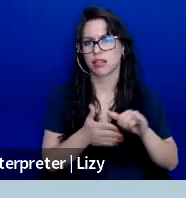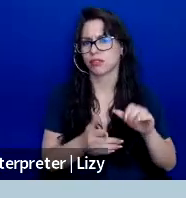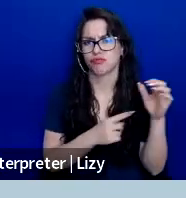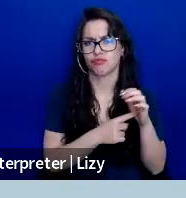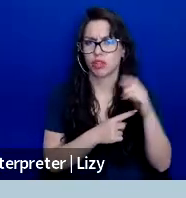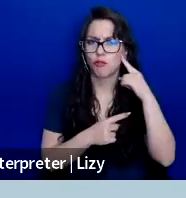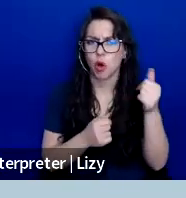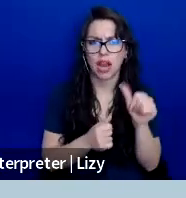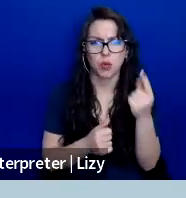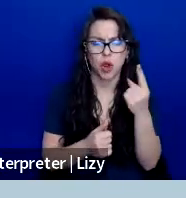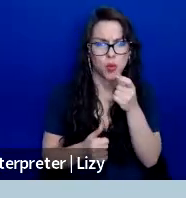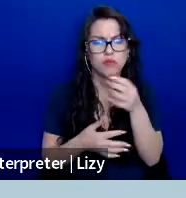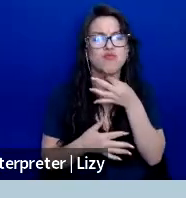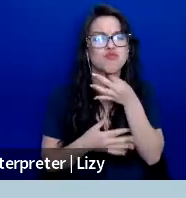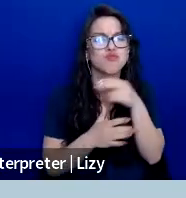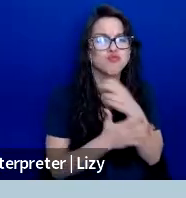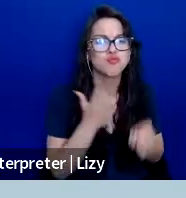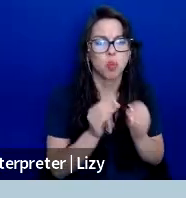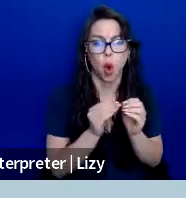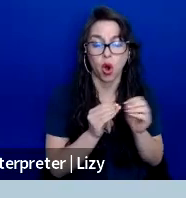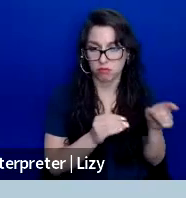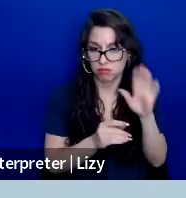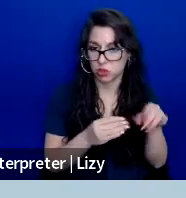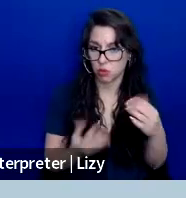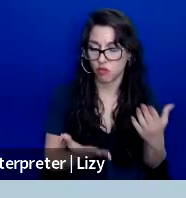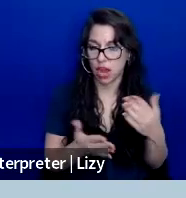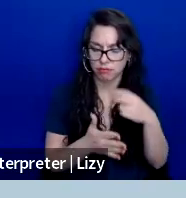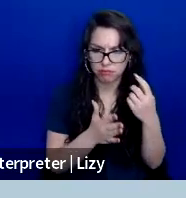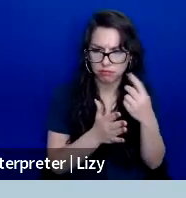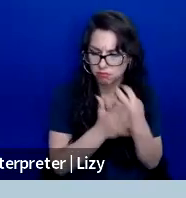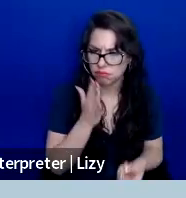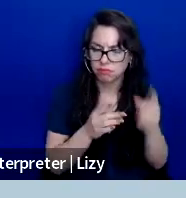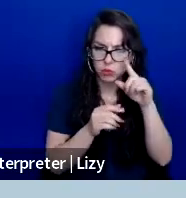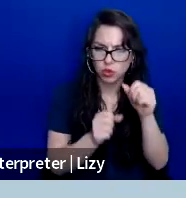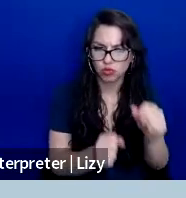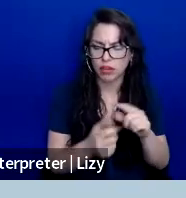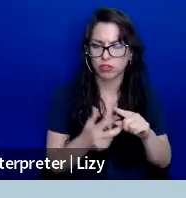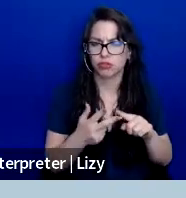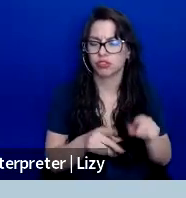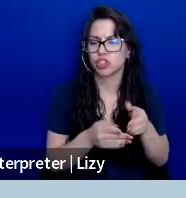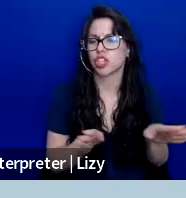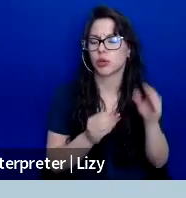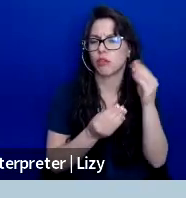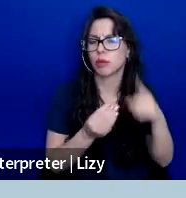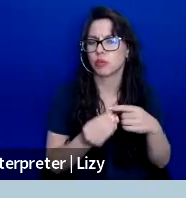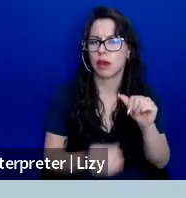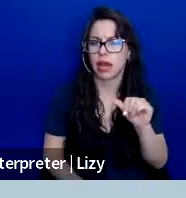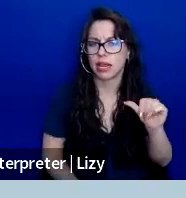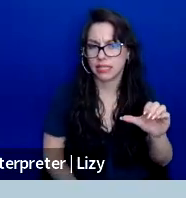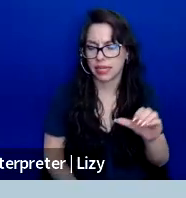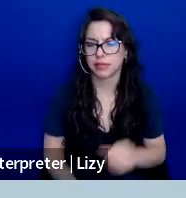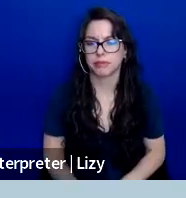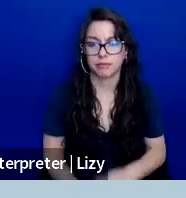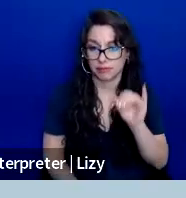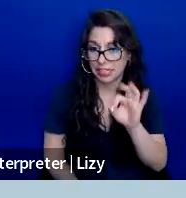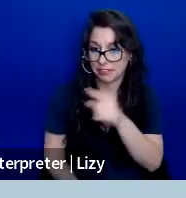and it does deep dive more into the different strategies and just general information on AAC, and if you're interested